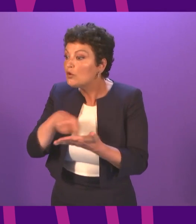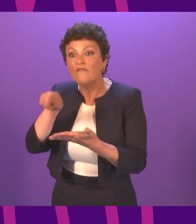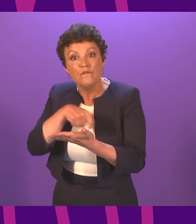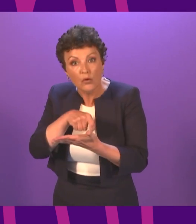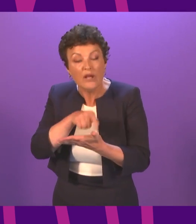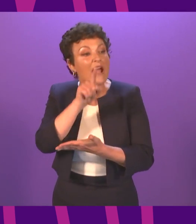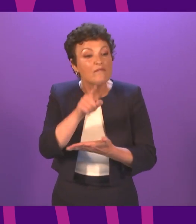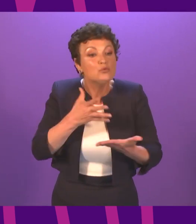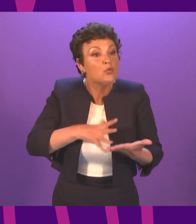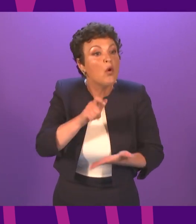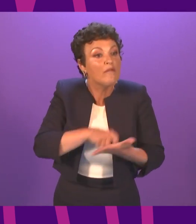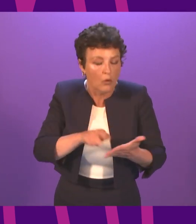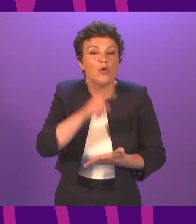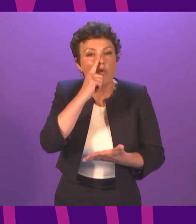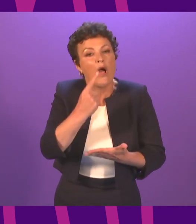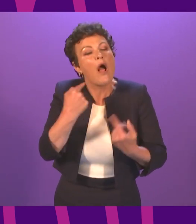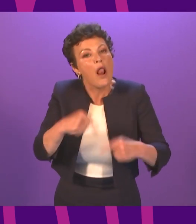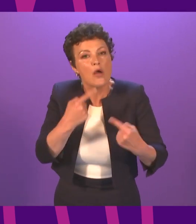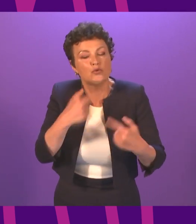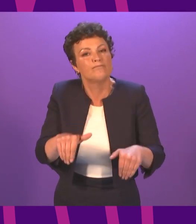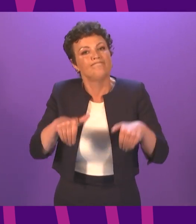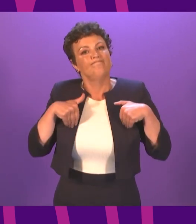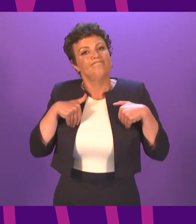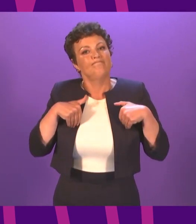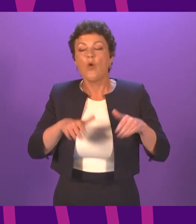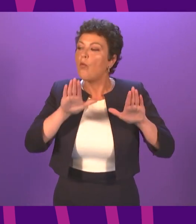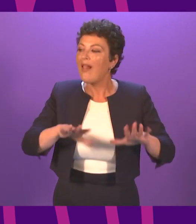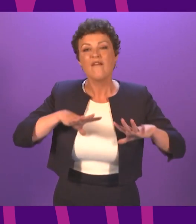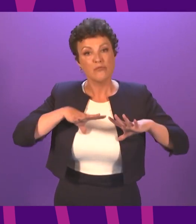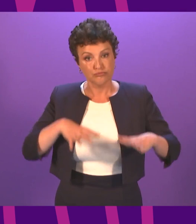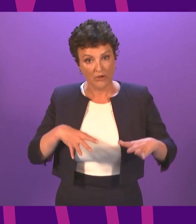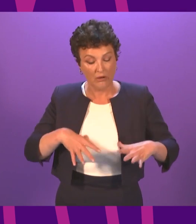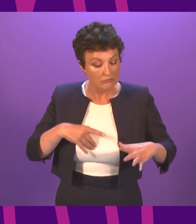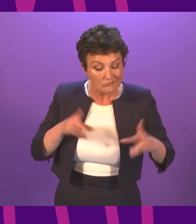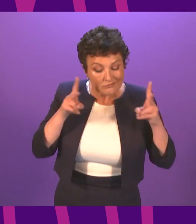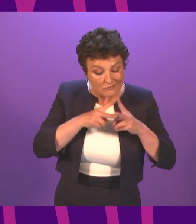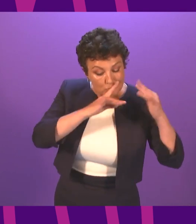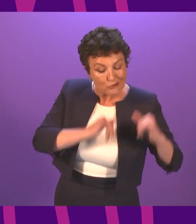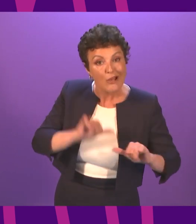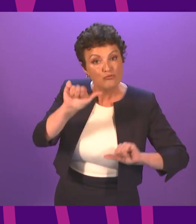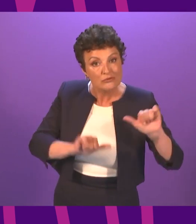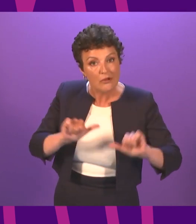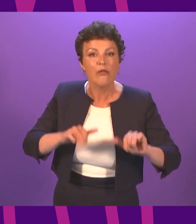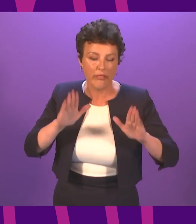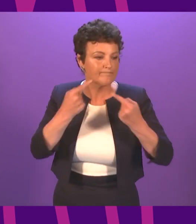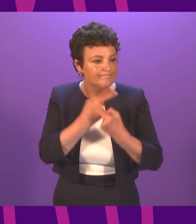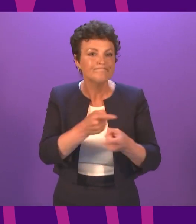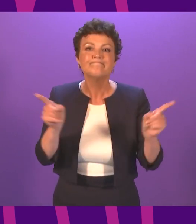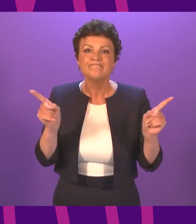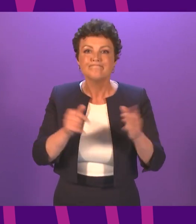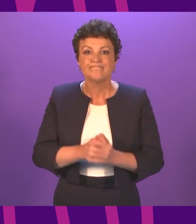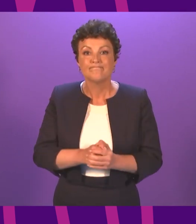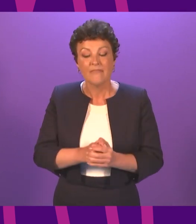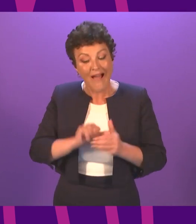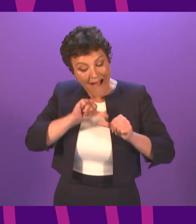abstain. There will be a short break of a few minutes while the result is verified, and I'll then announce the results of voting. A candidate